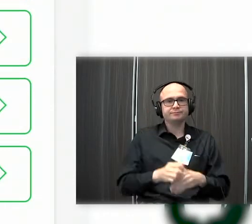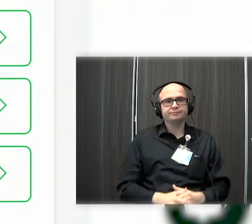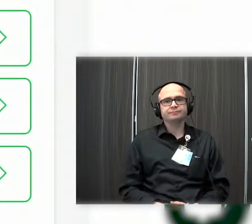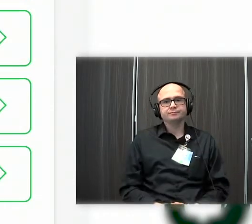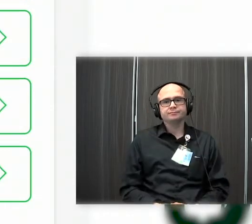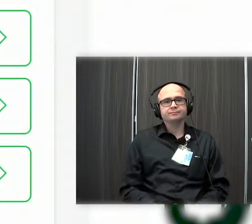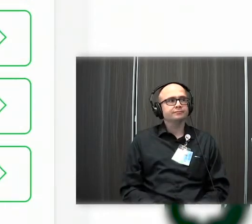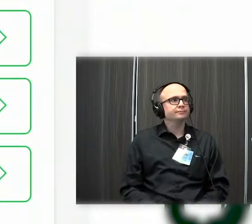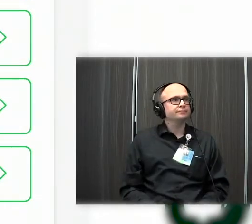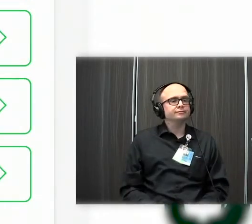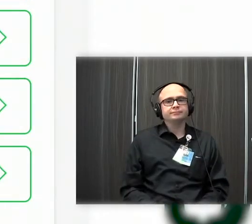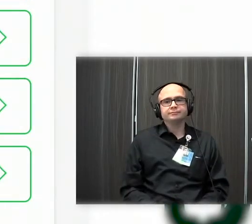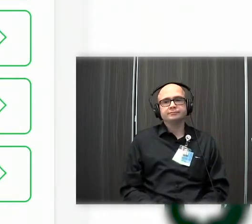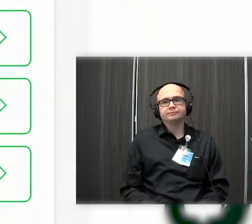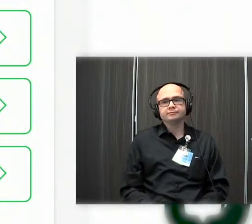here.